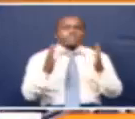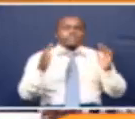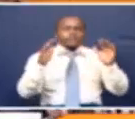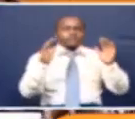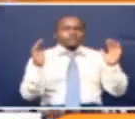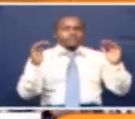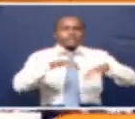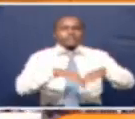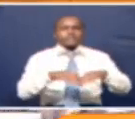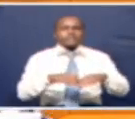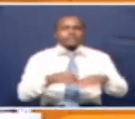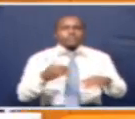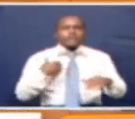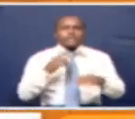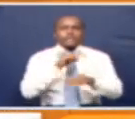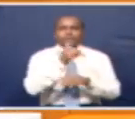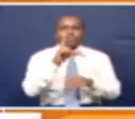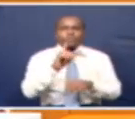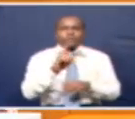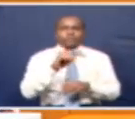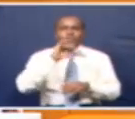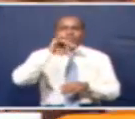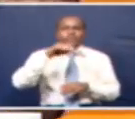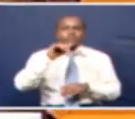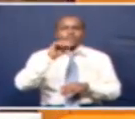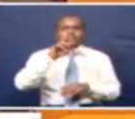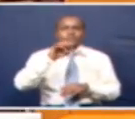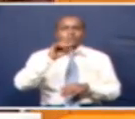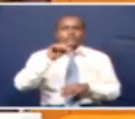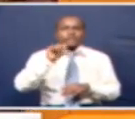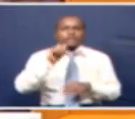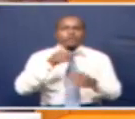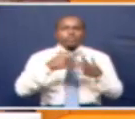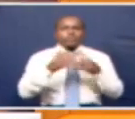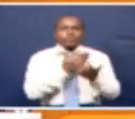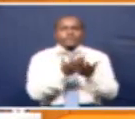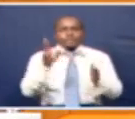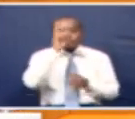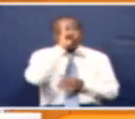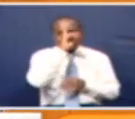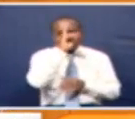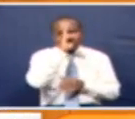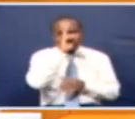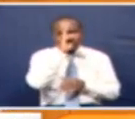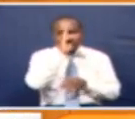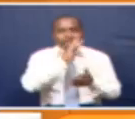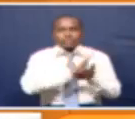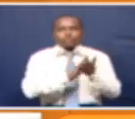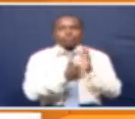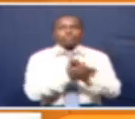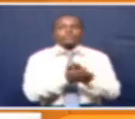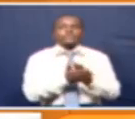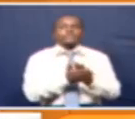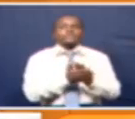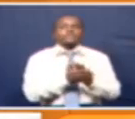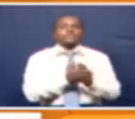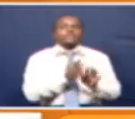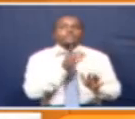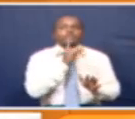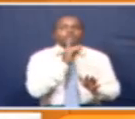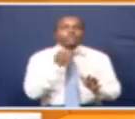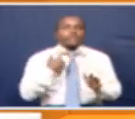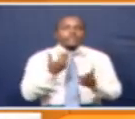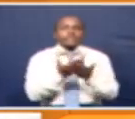there was a rally we held in Jacaranda without police presence, not even a single police present, and no one claimed that there was